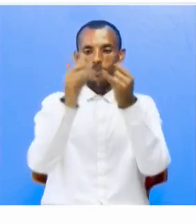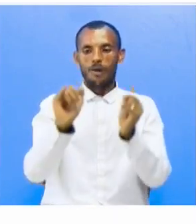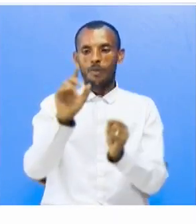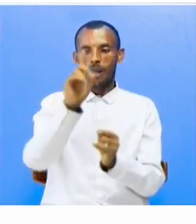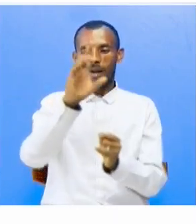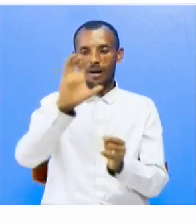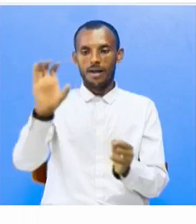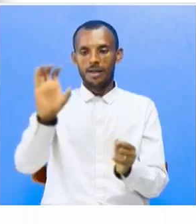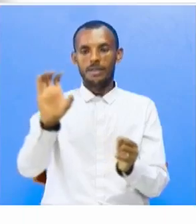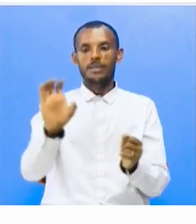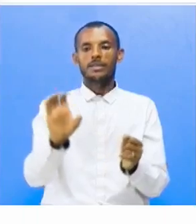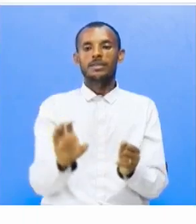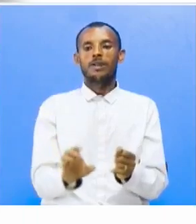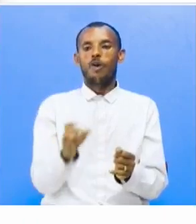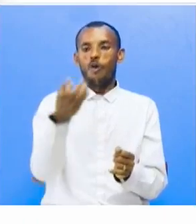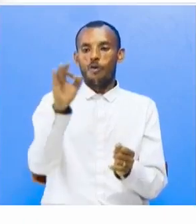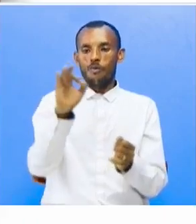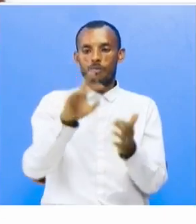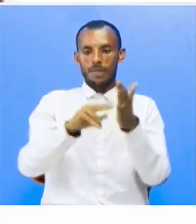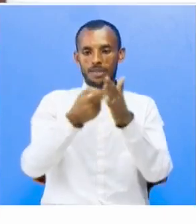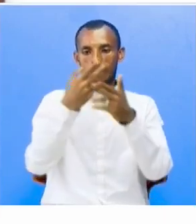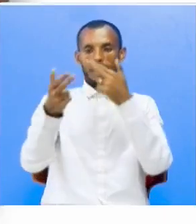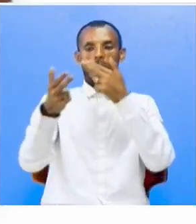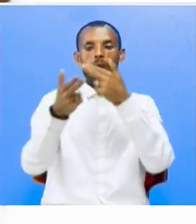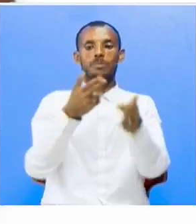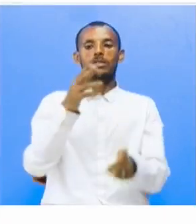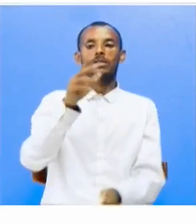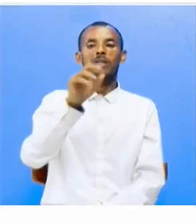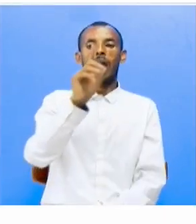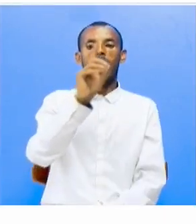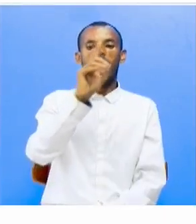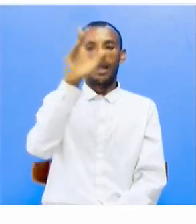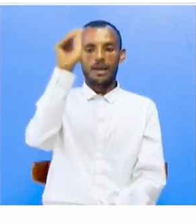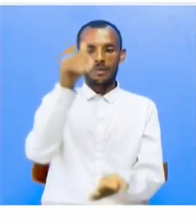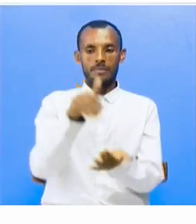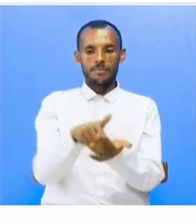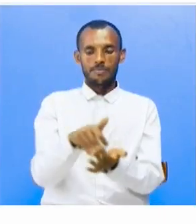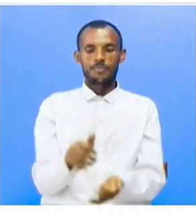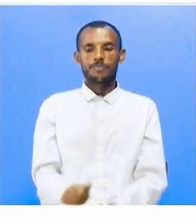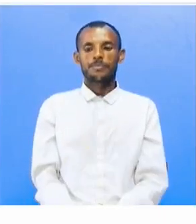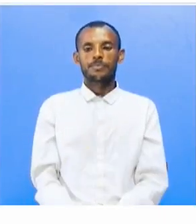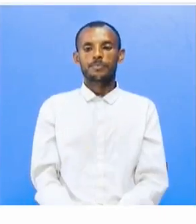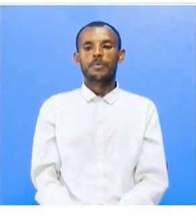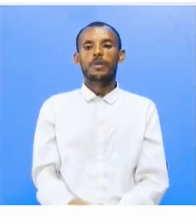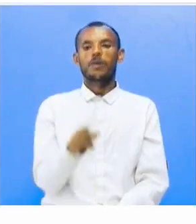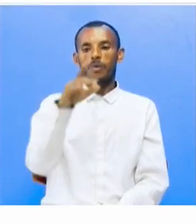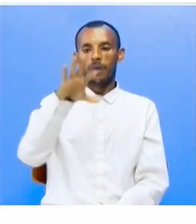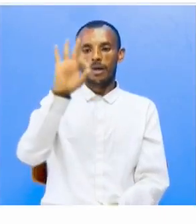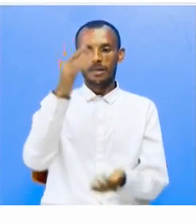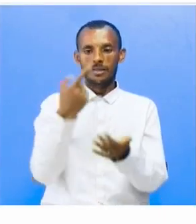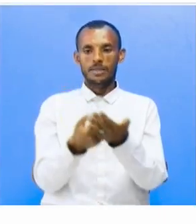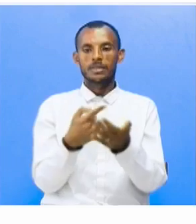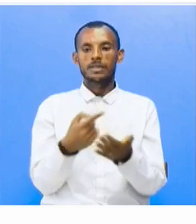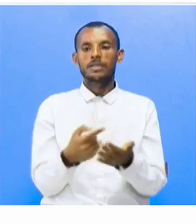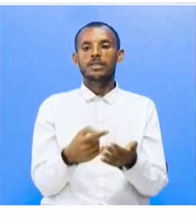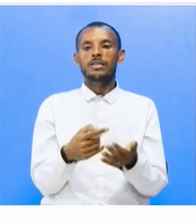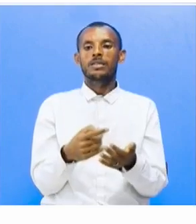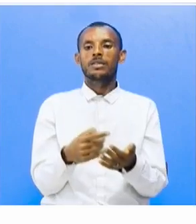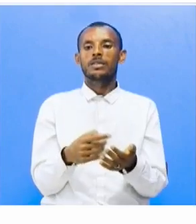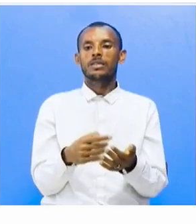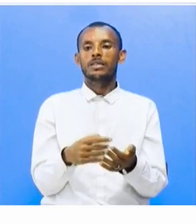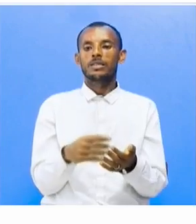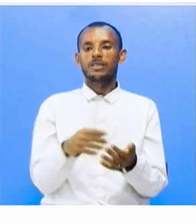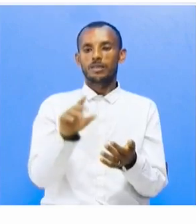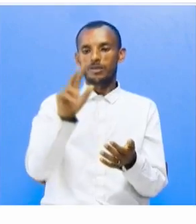7/100 of means times 1,000. So you have this. $2